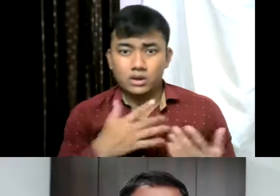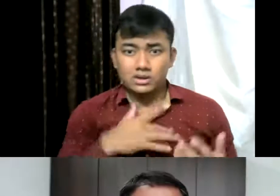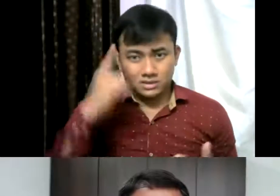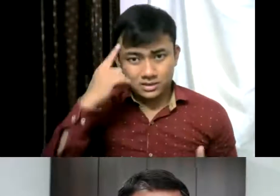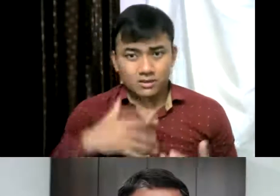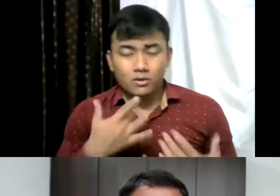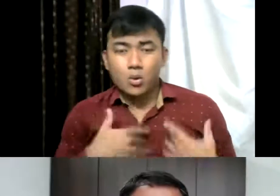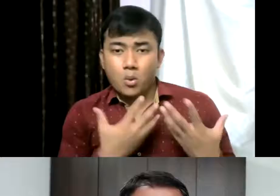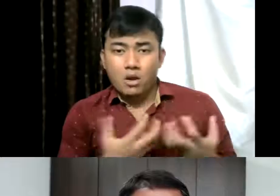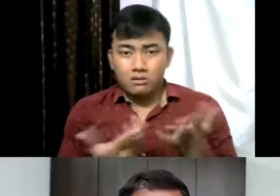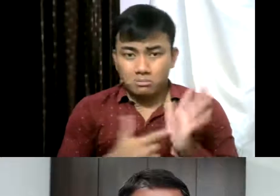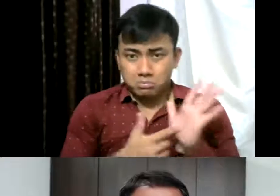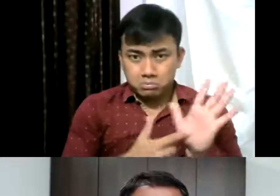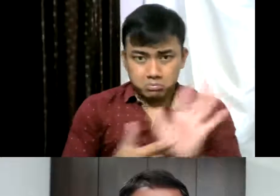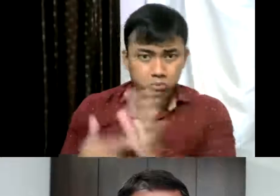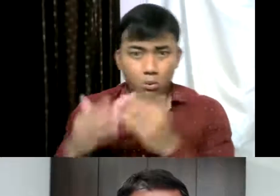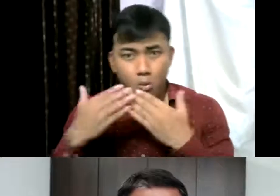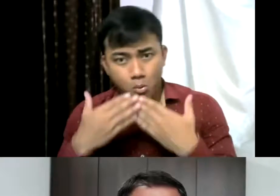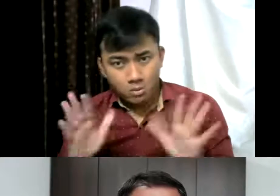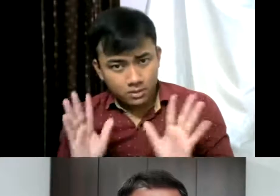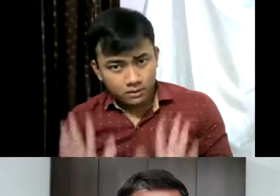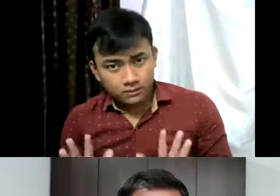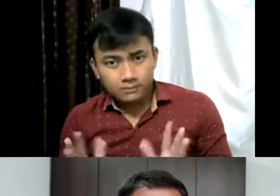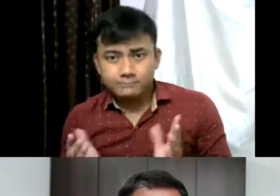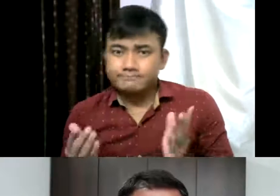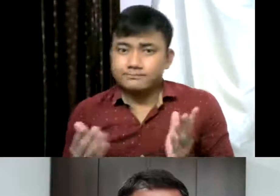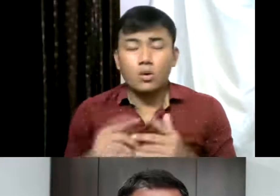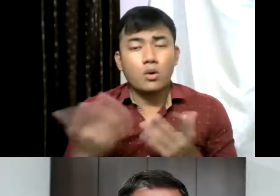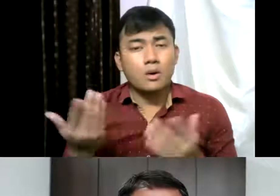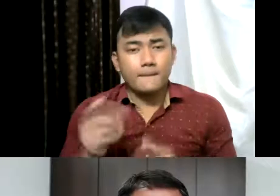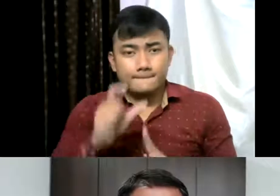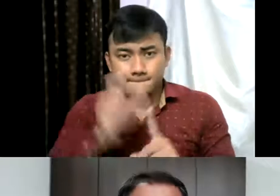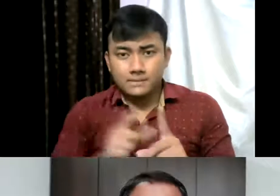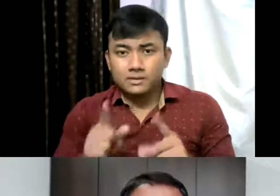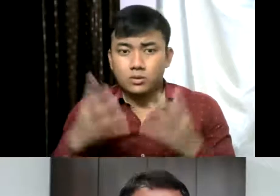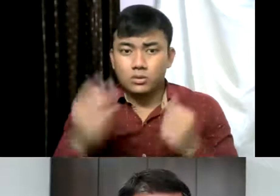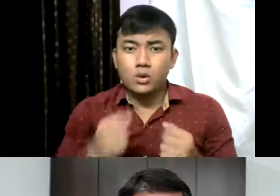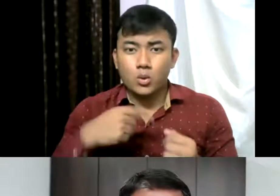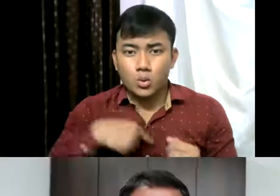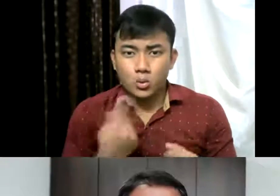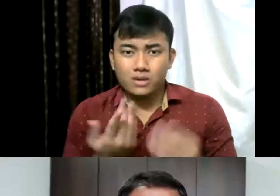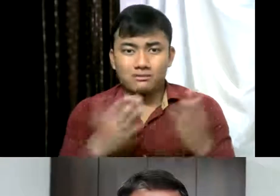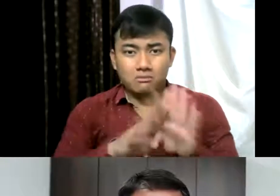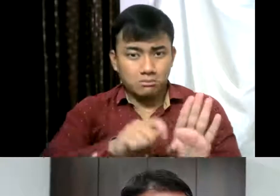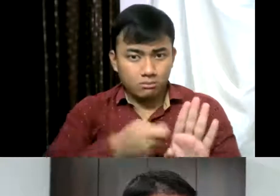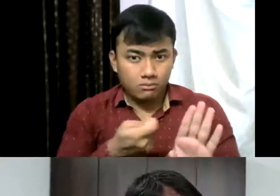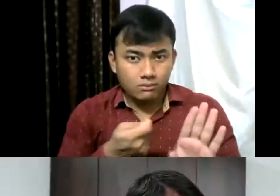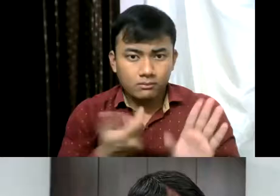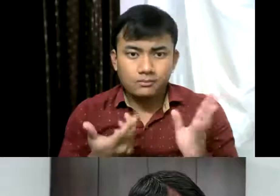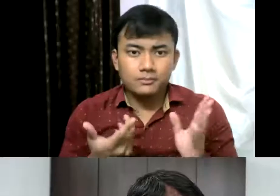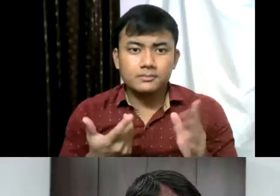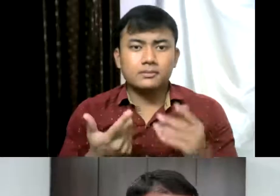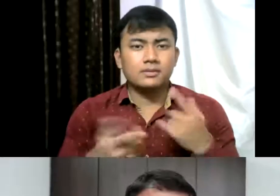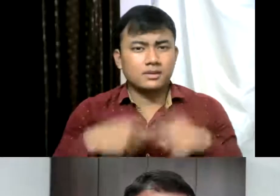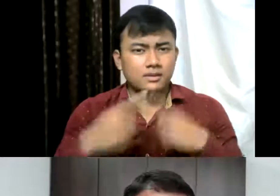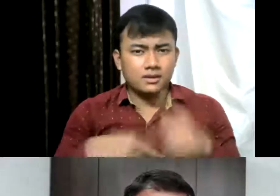visibly and comfortably in those spaces, and who is going to be blocked again and again. Every time you're talking on